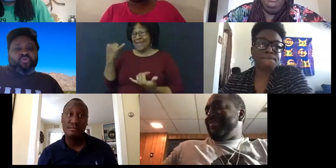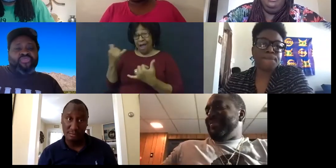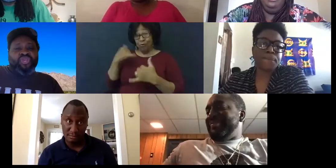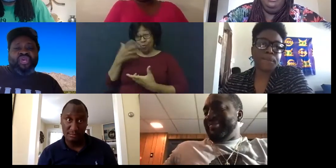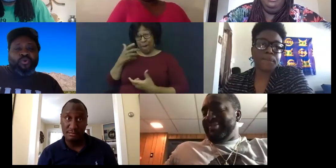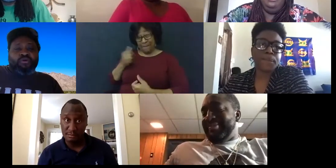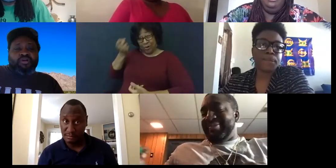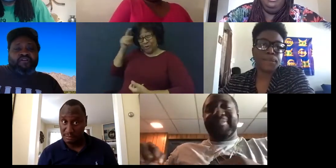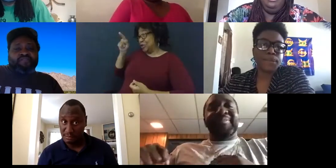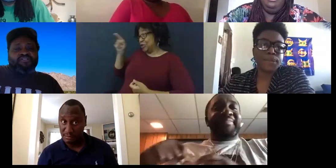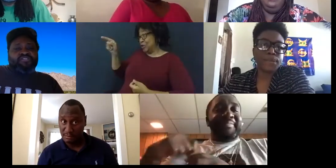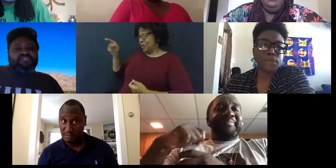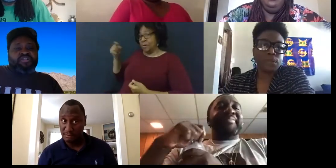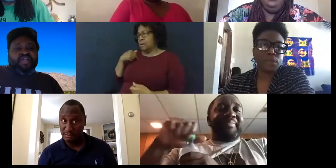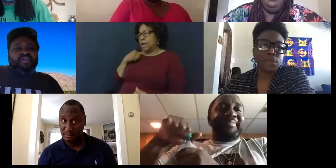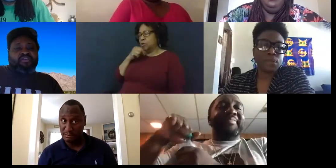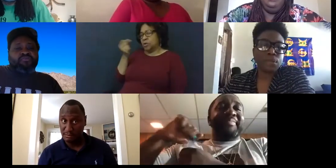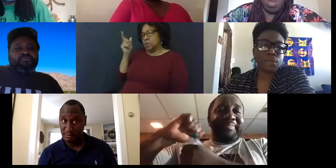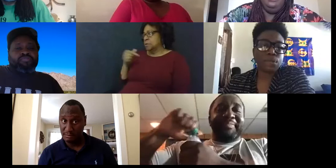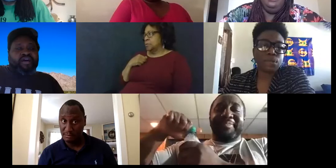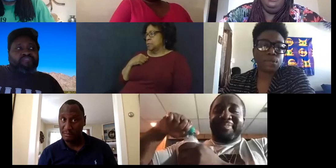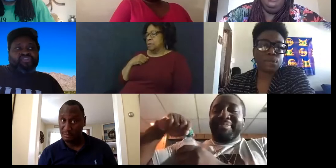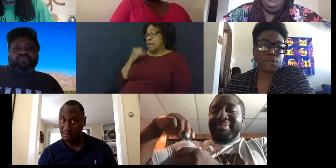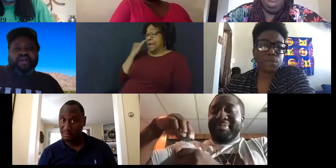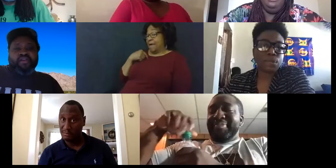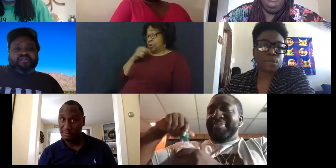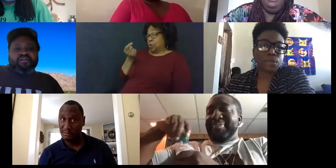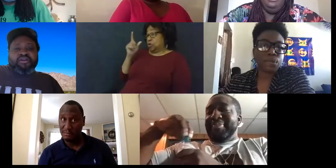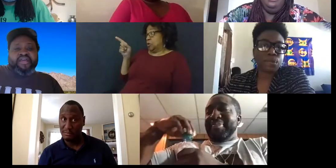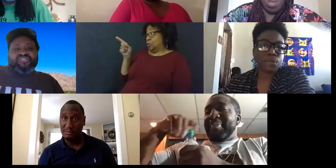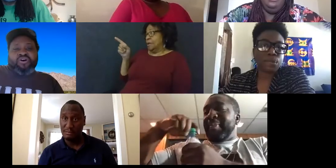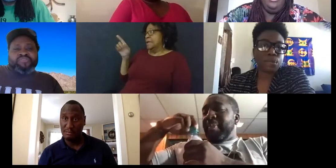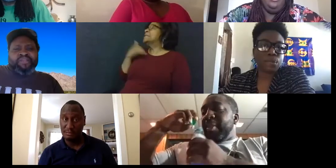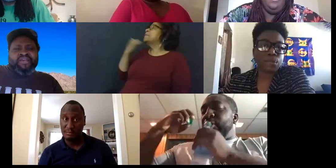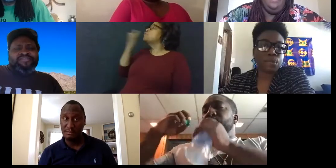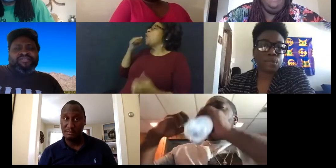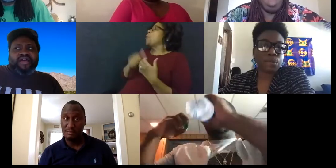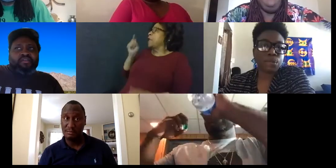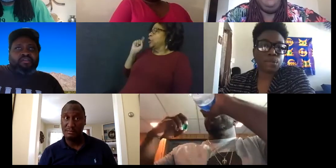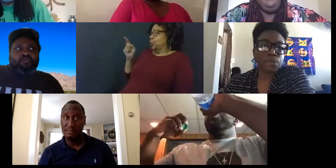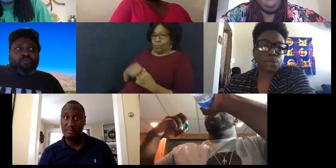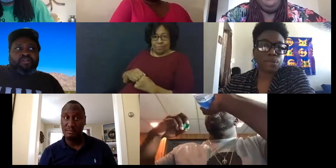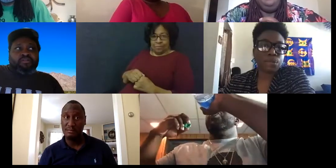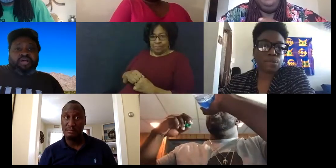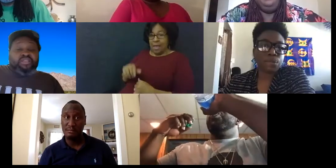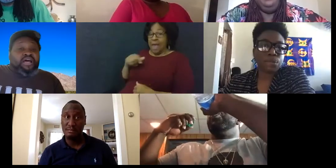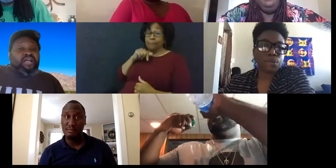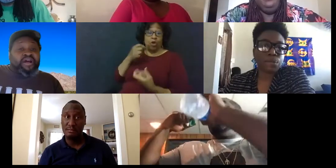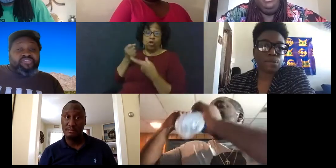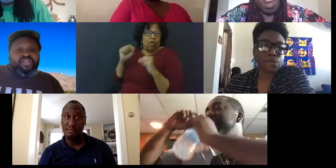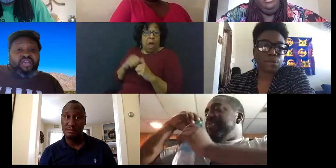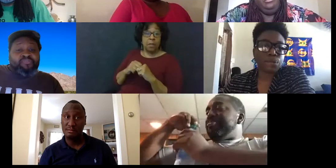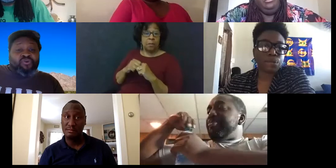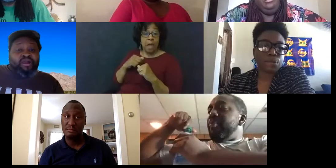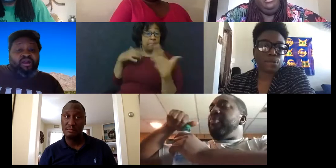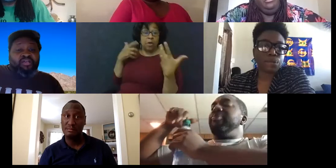something's wrong with you versus like you not even trying. And that's always been the case. It's like, you know, when the